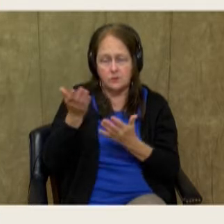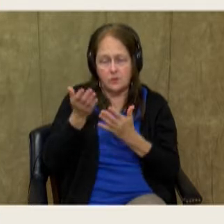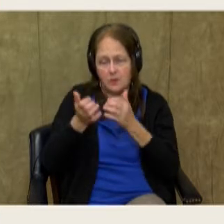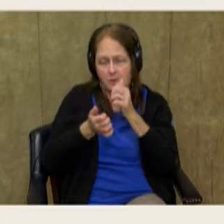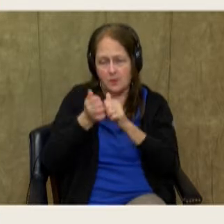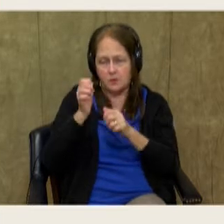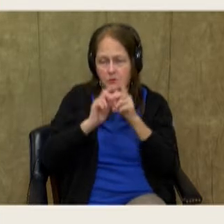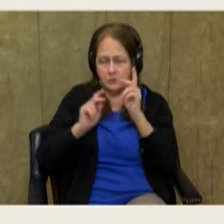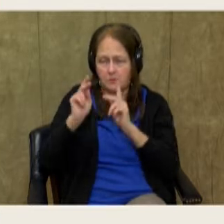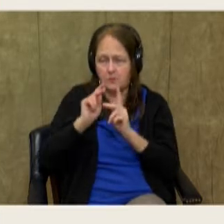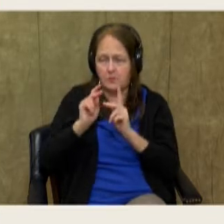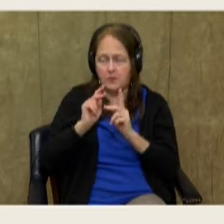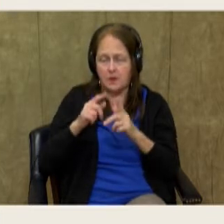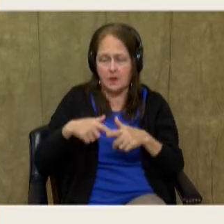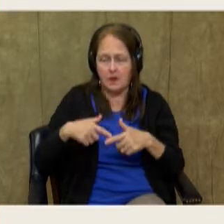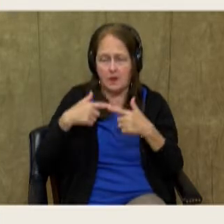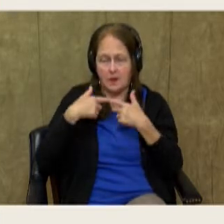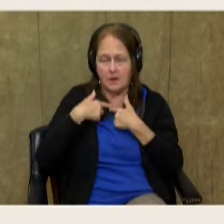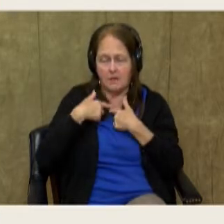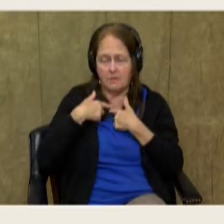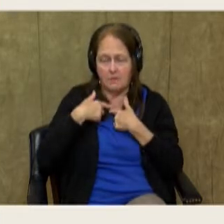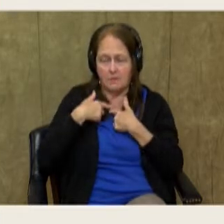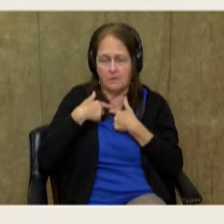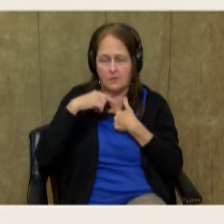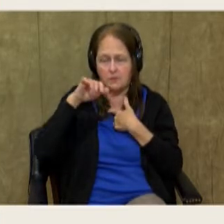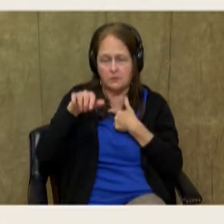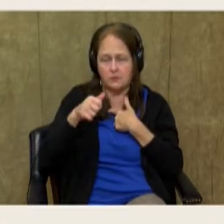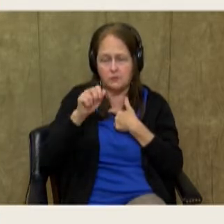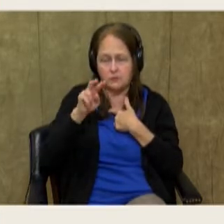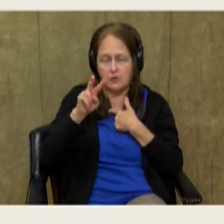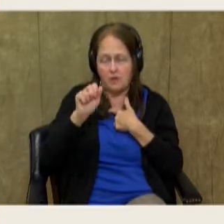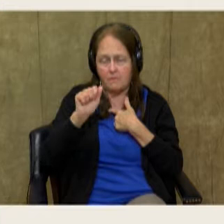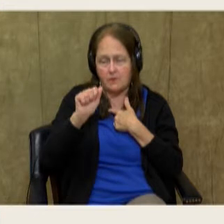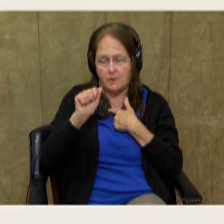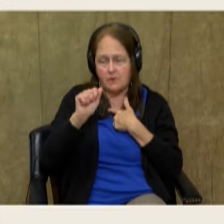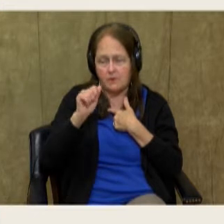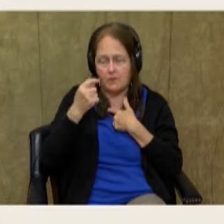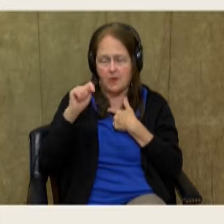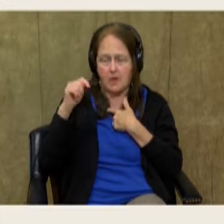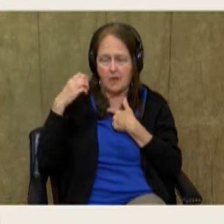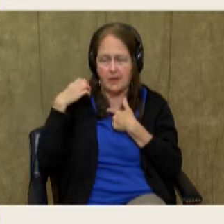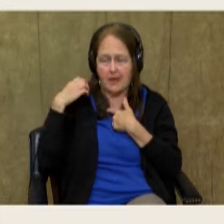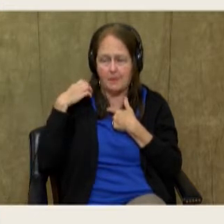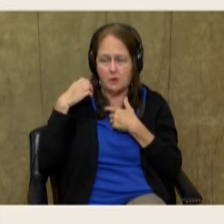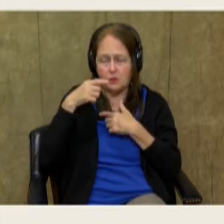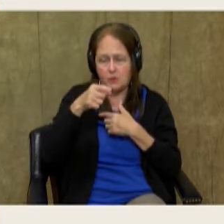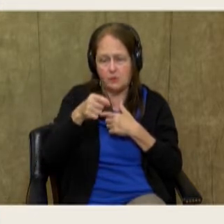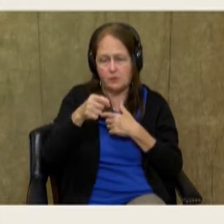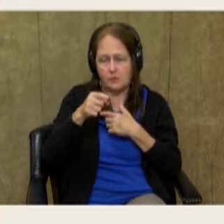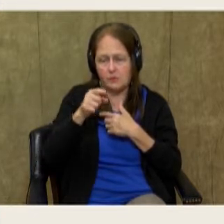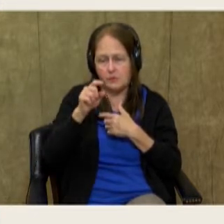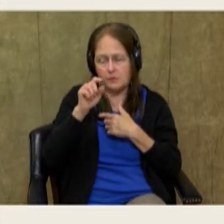most of the people of Indonesia live. That's where its capital is as well. The island of Bali,